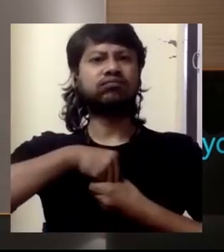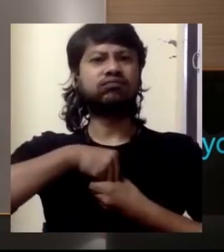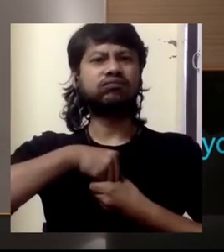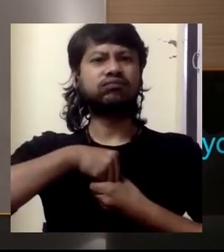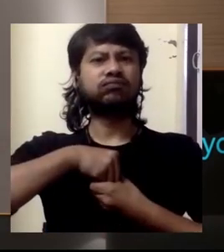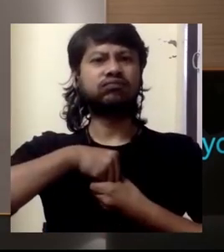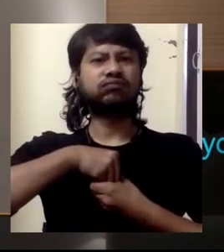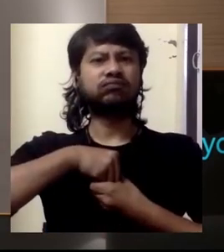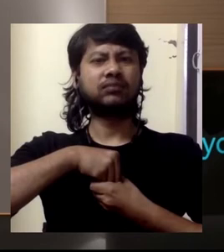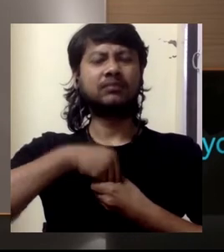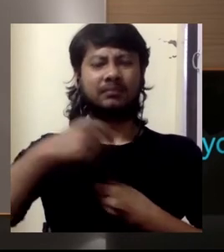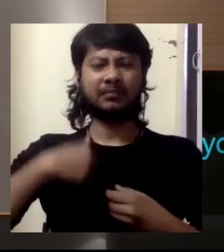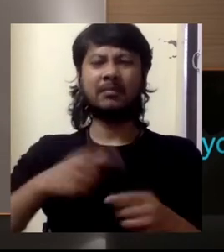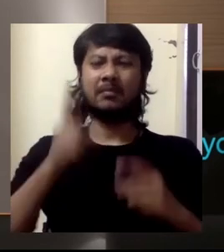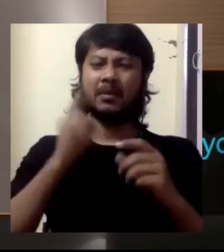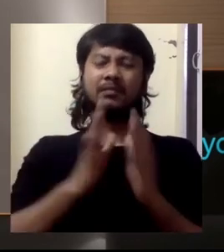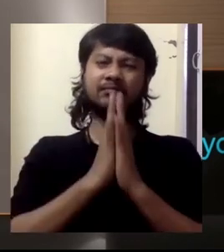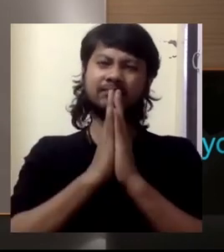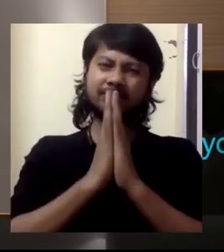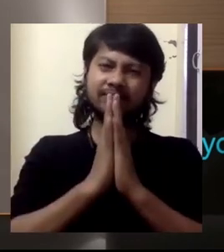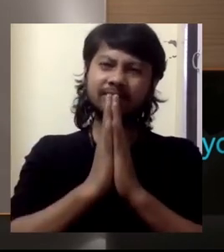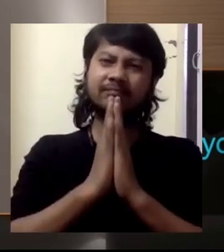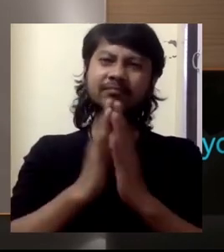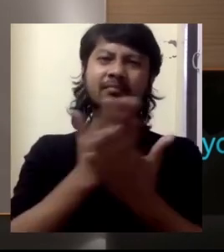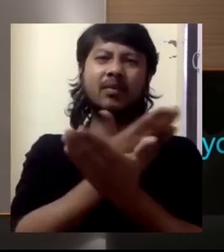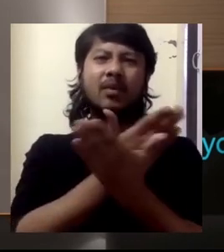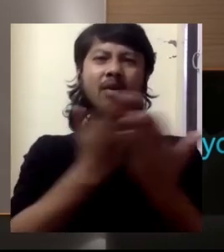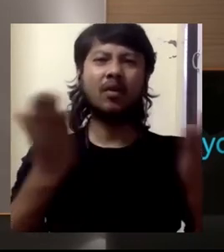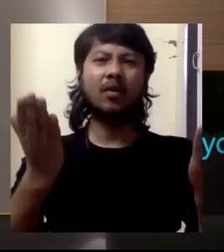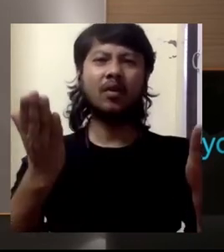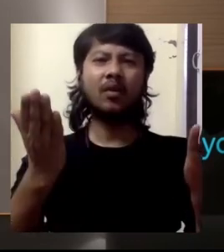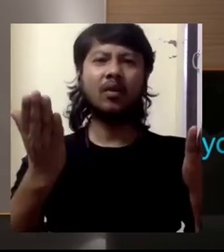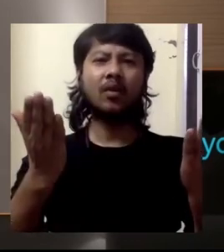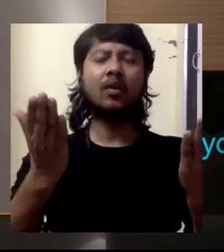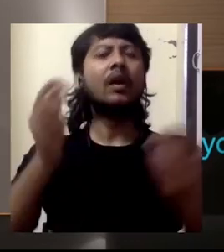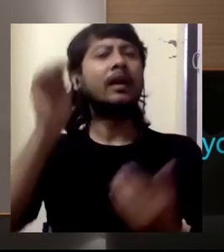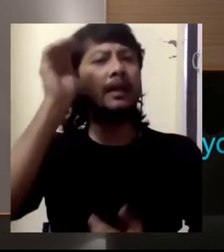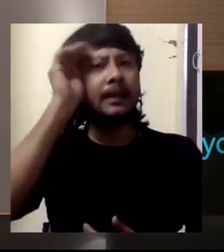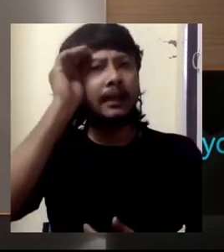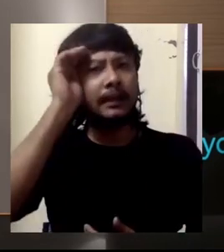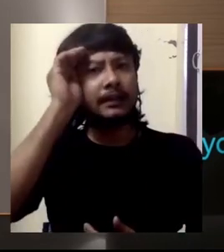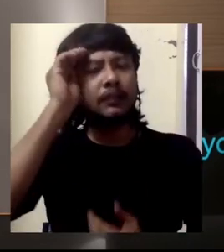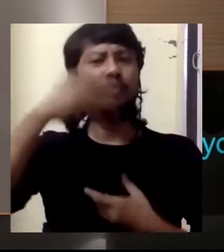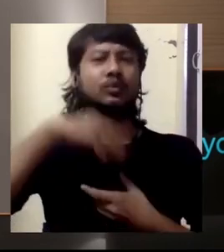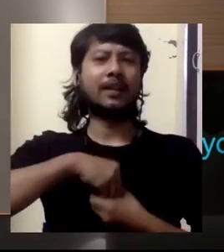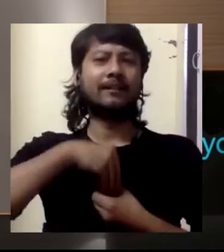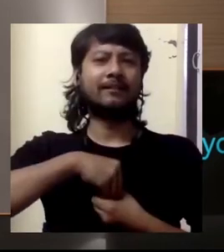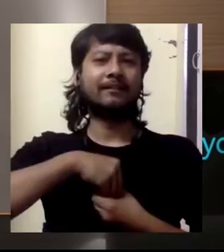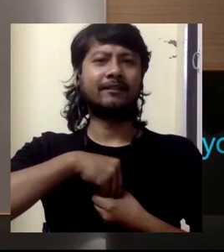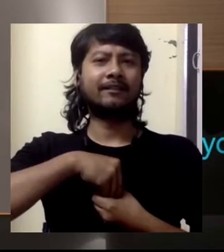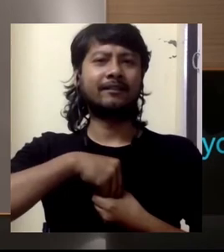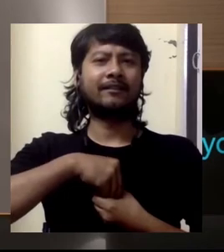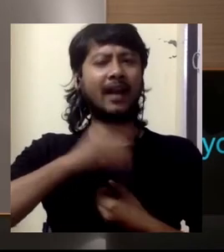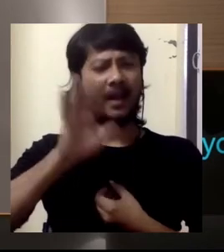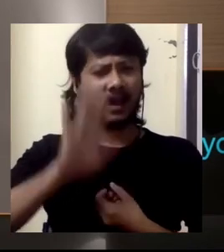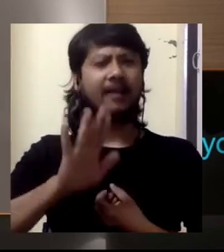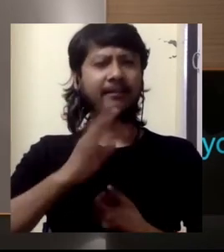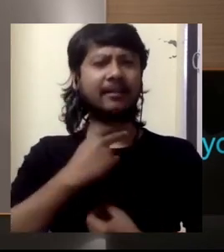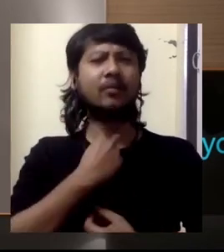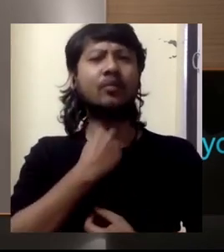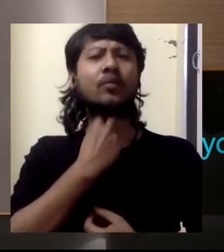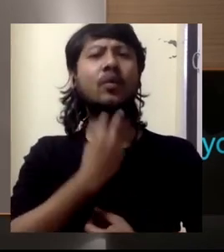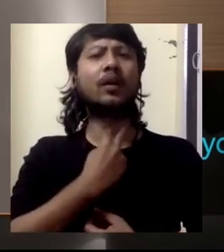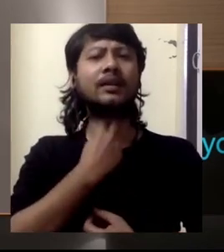we all try and find that whisper of a subconscious voice within us, that voice that is telling us, you're worth